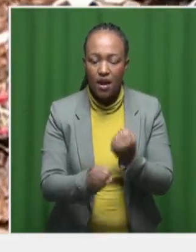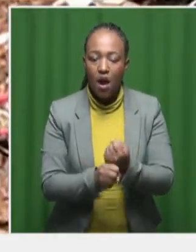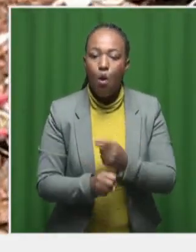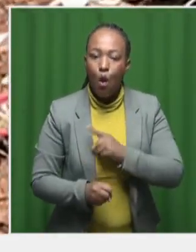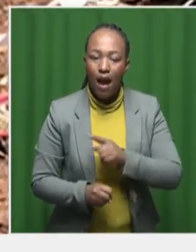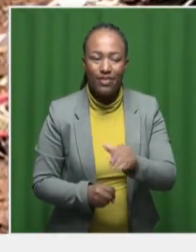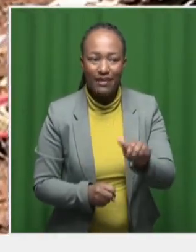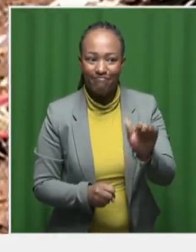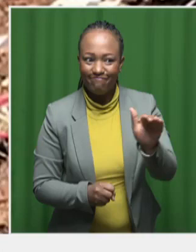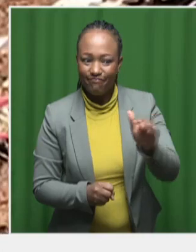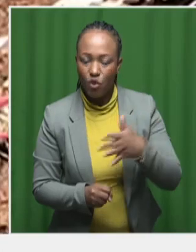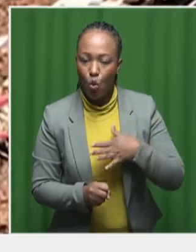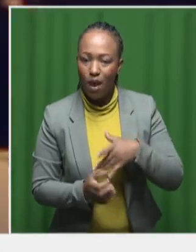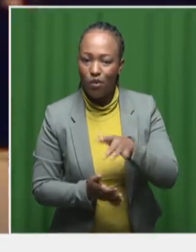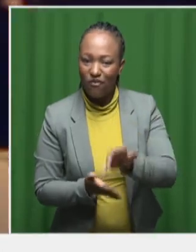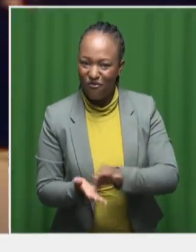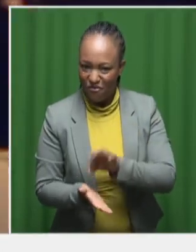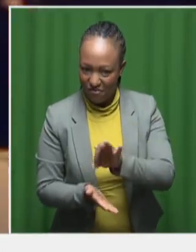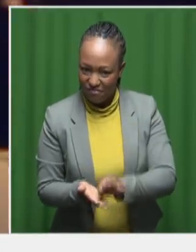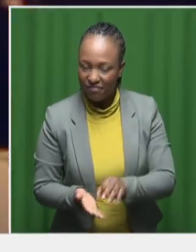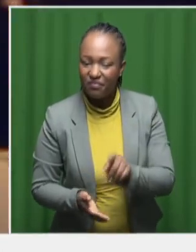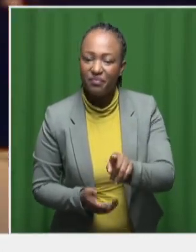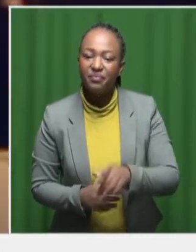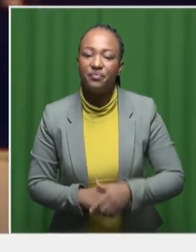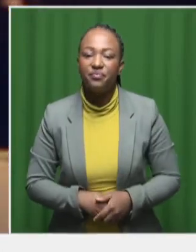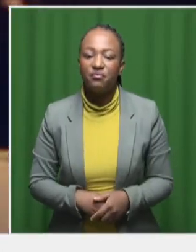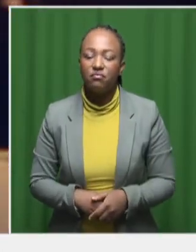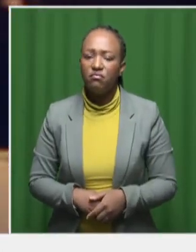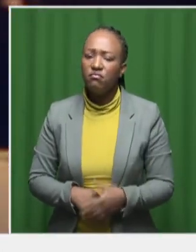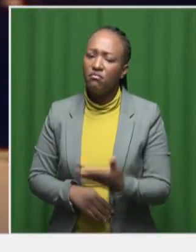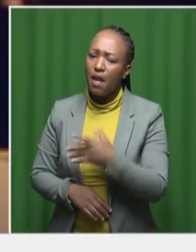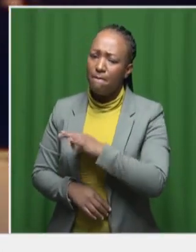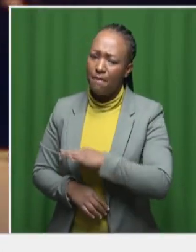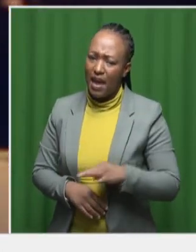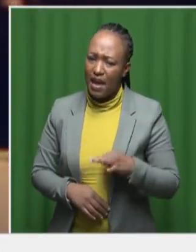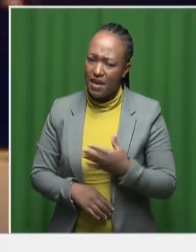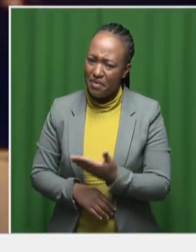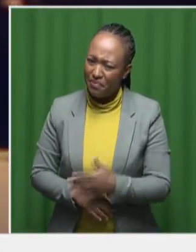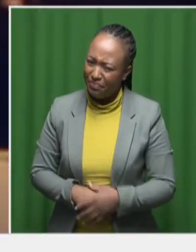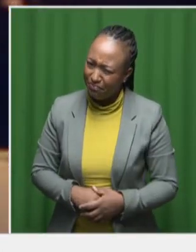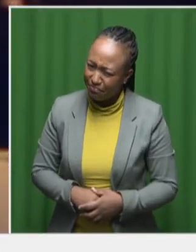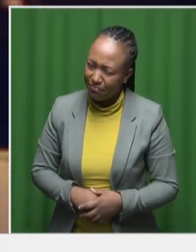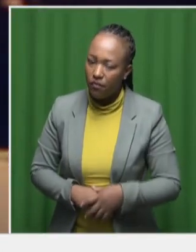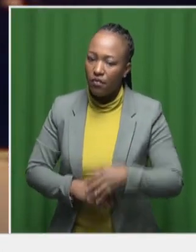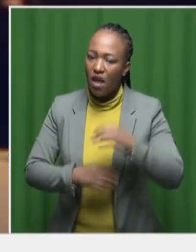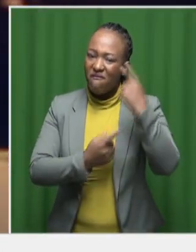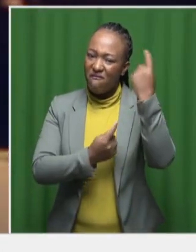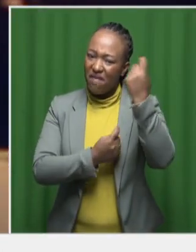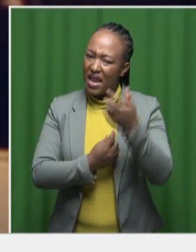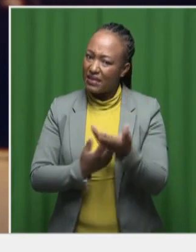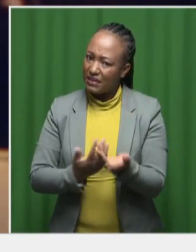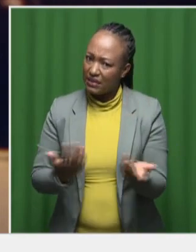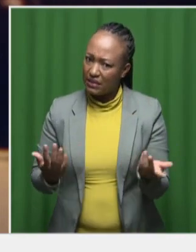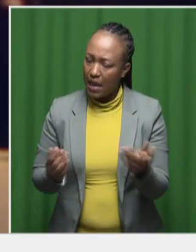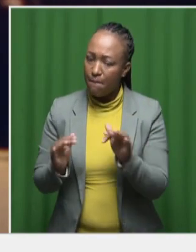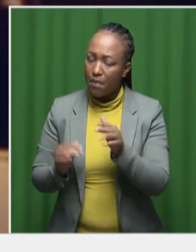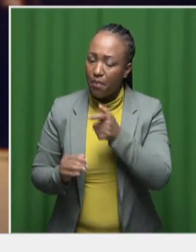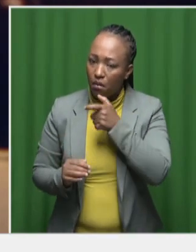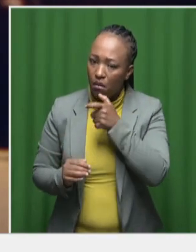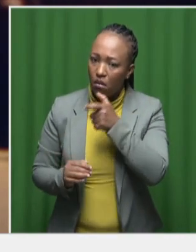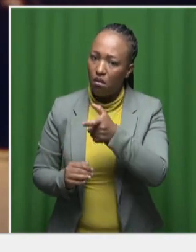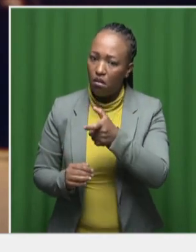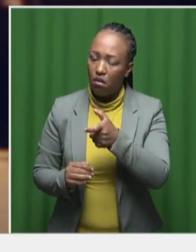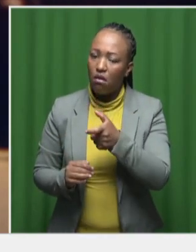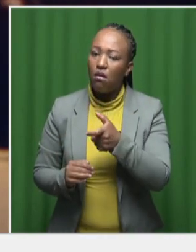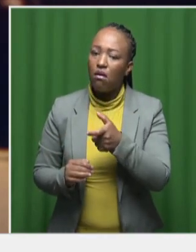votes. Mm-hmm. Mayor, what about the villagers? I mean, these are real comments from people that are living on the ground.